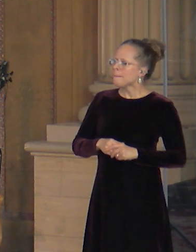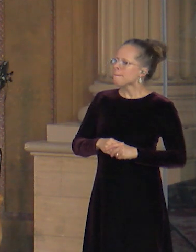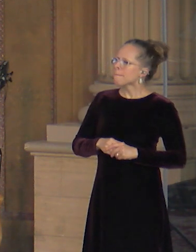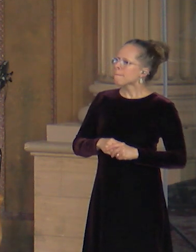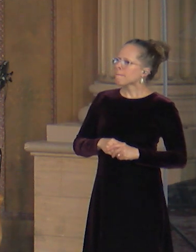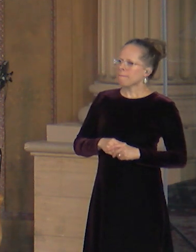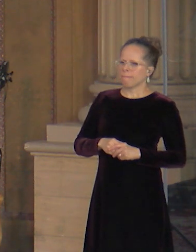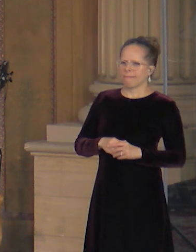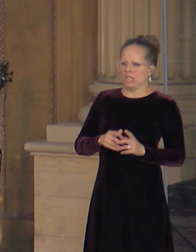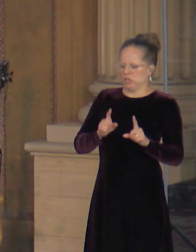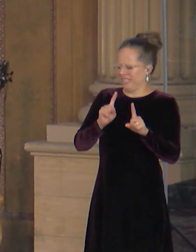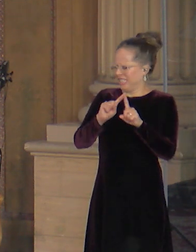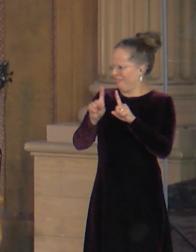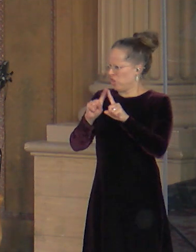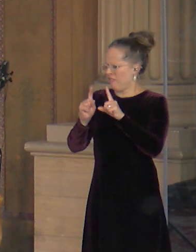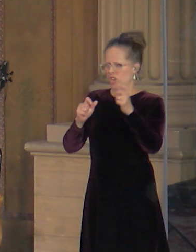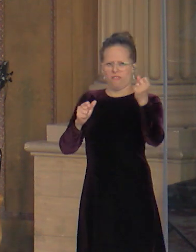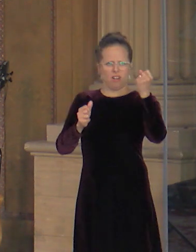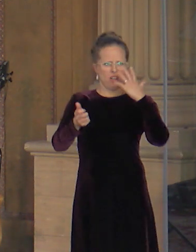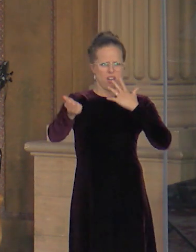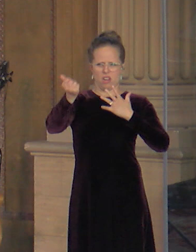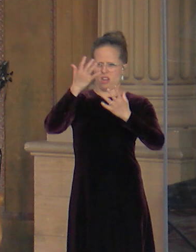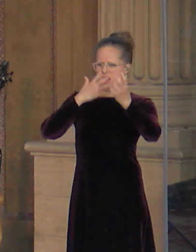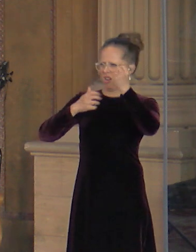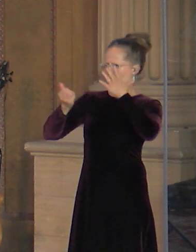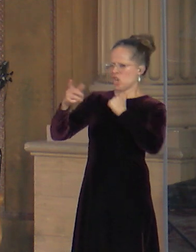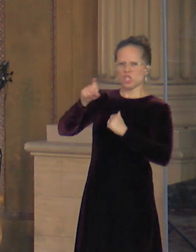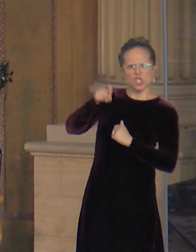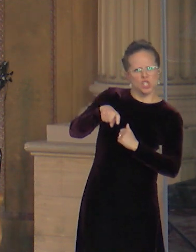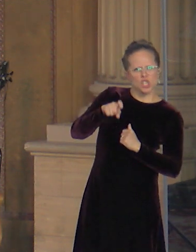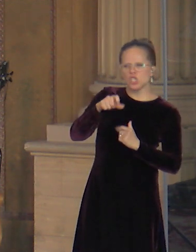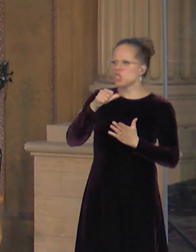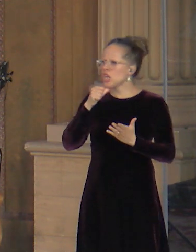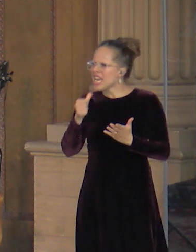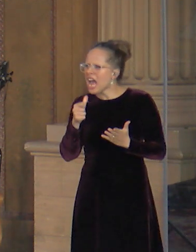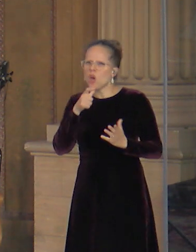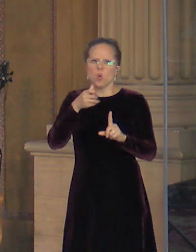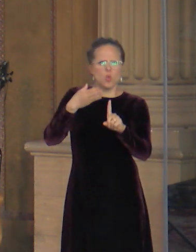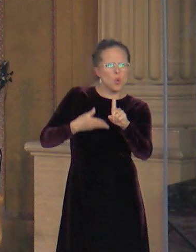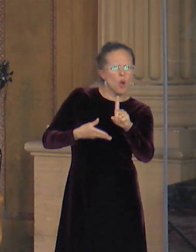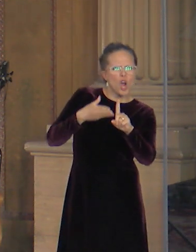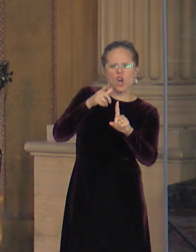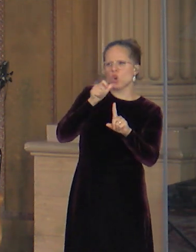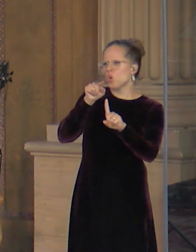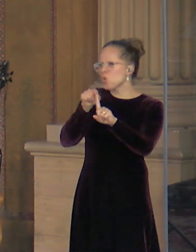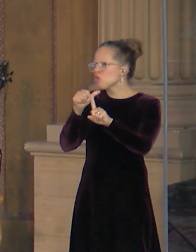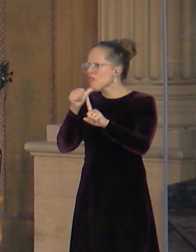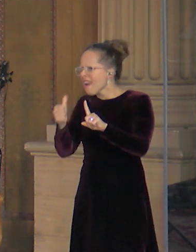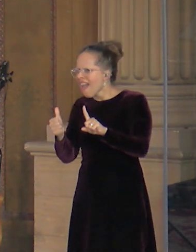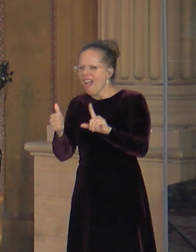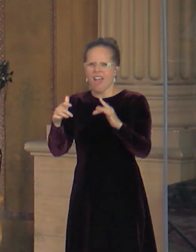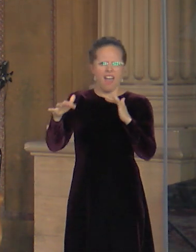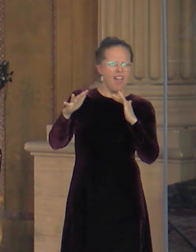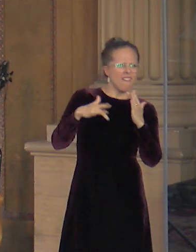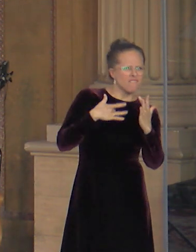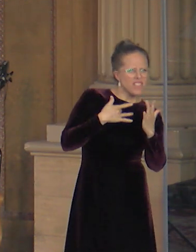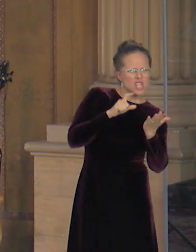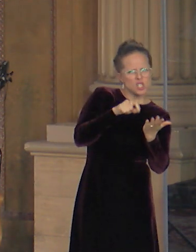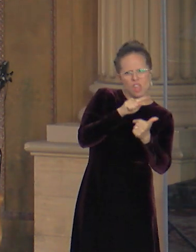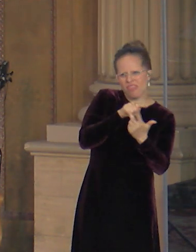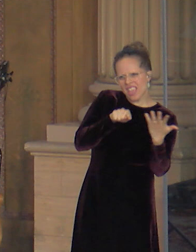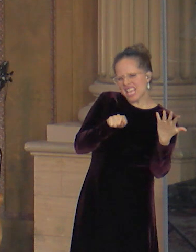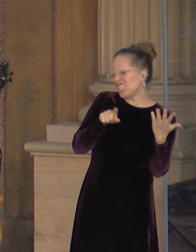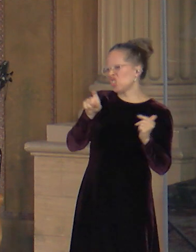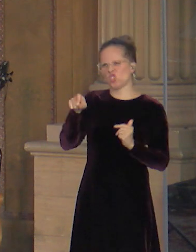there are all these competing voices about what we should do and shouldn't do who we are and who we're not how we should feel and how we shouldn't feel and